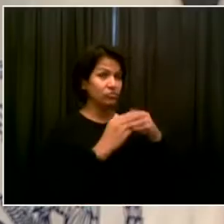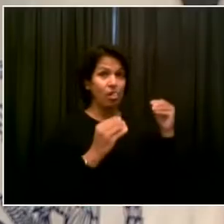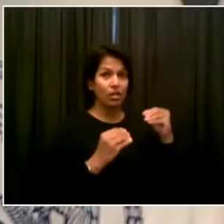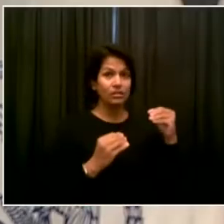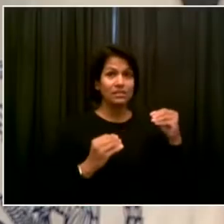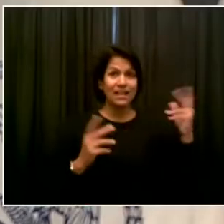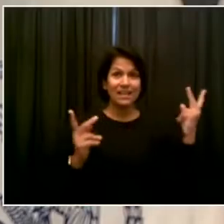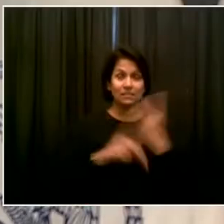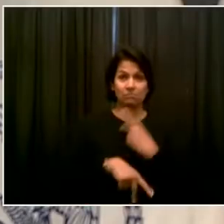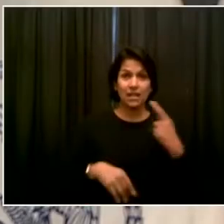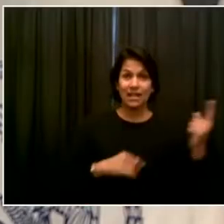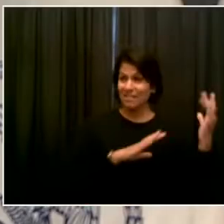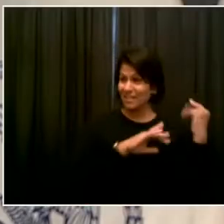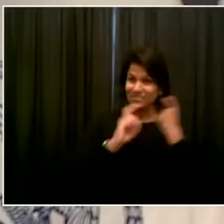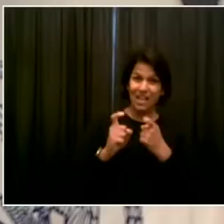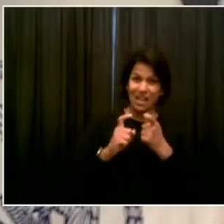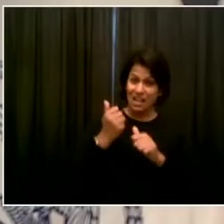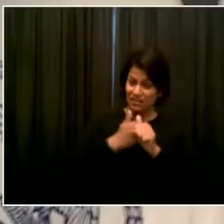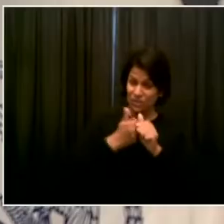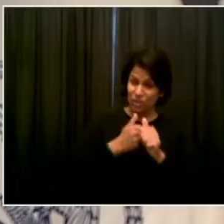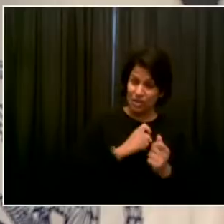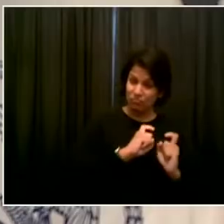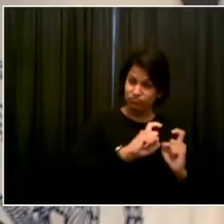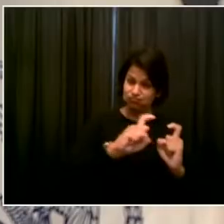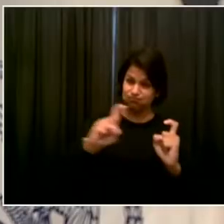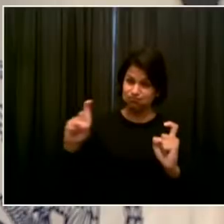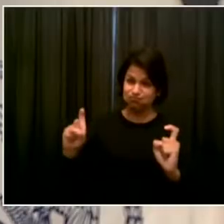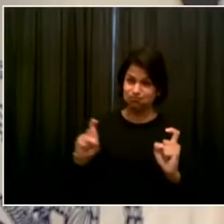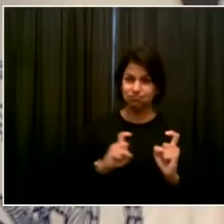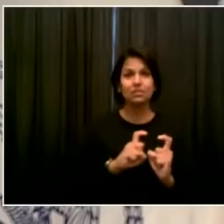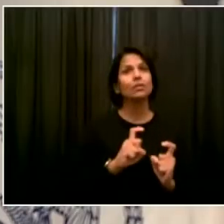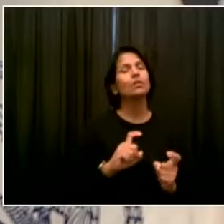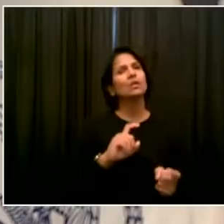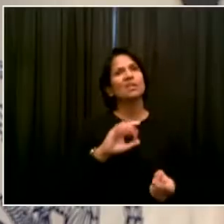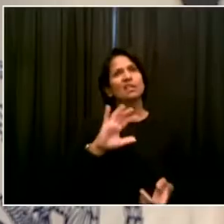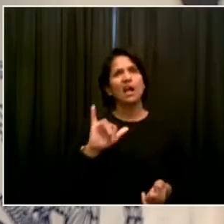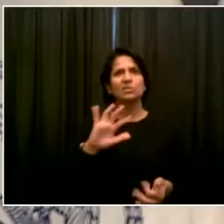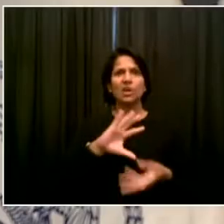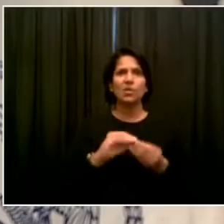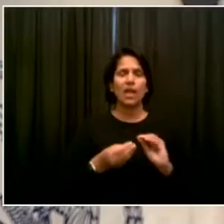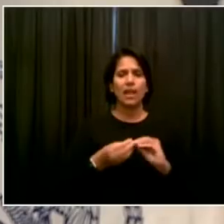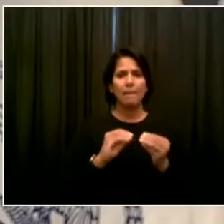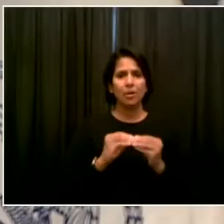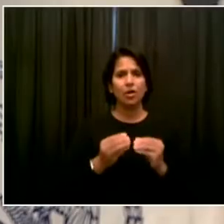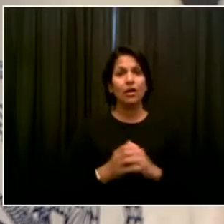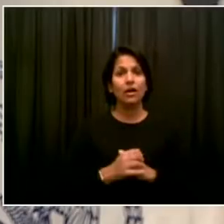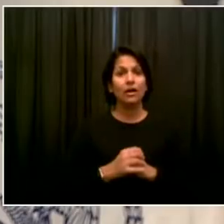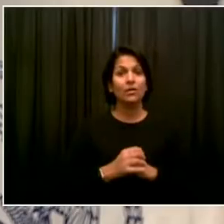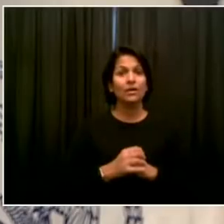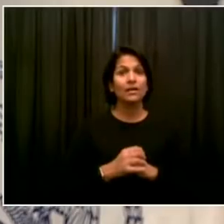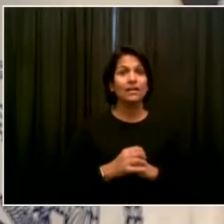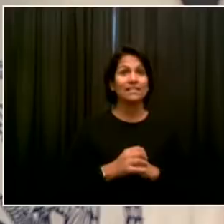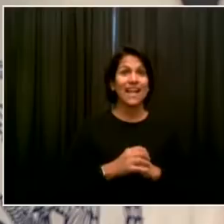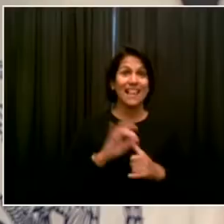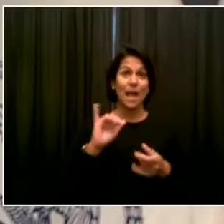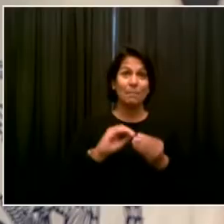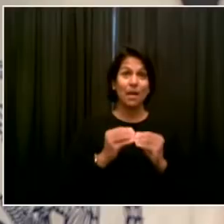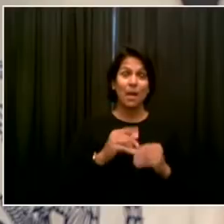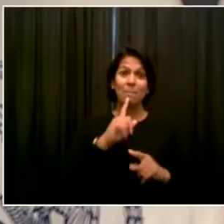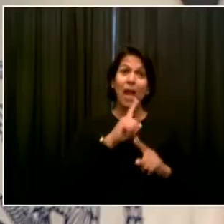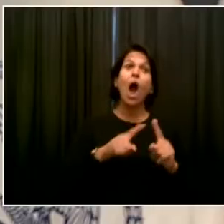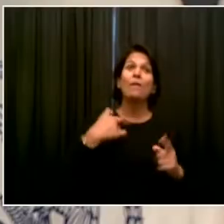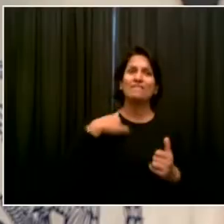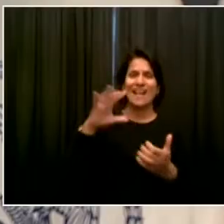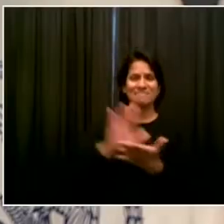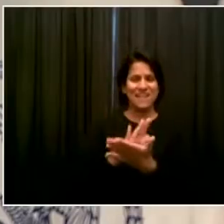but we're going to do our best to get everyone encouraged to do that. I am handed a note where the excellent math was done.